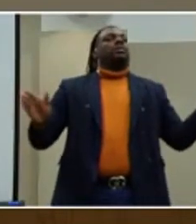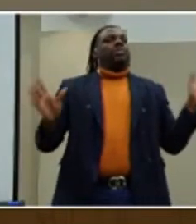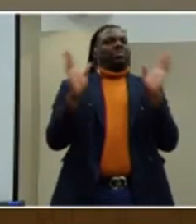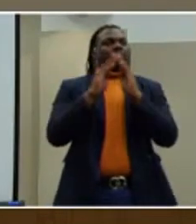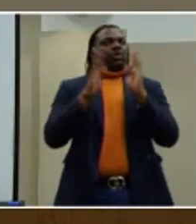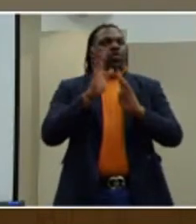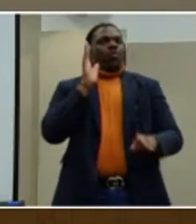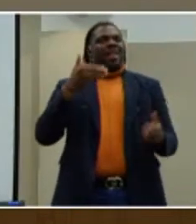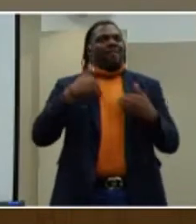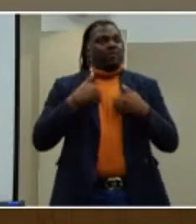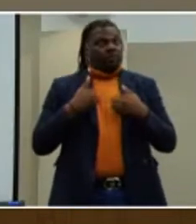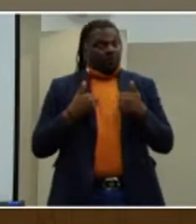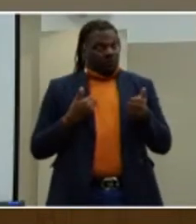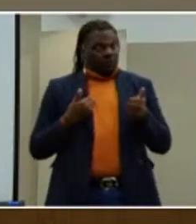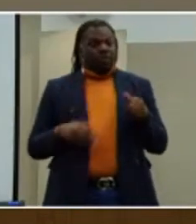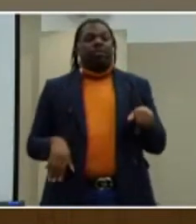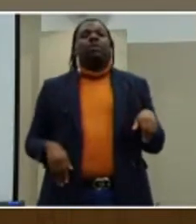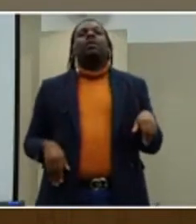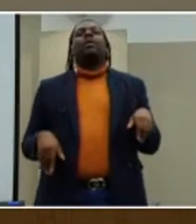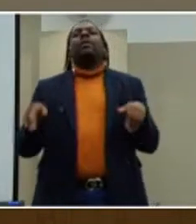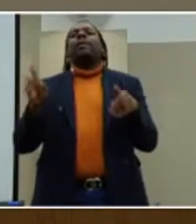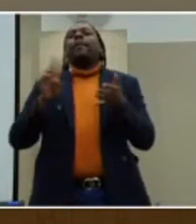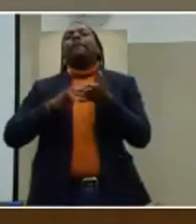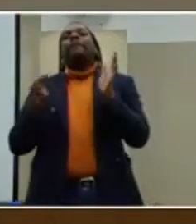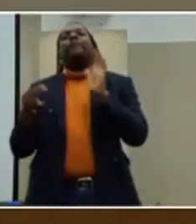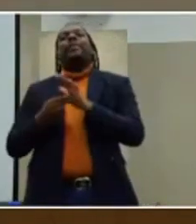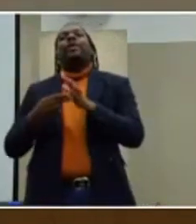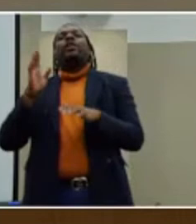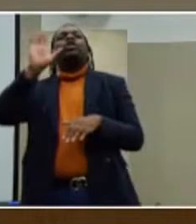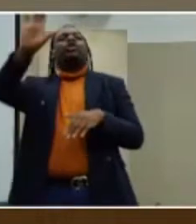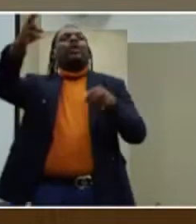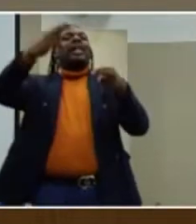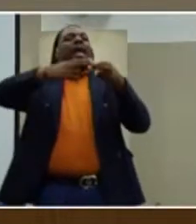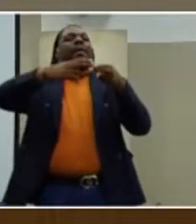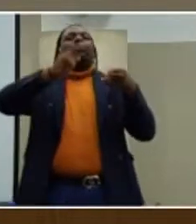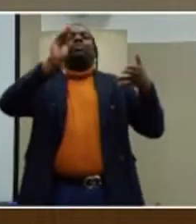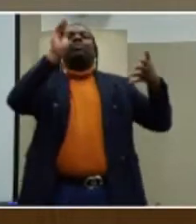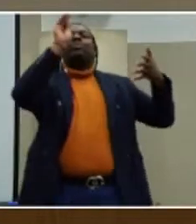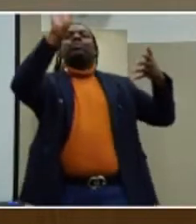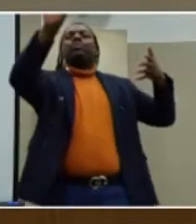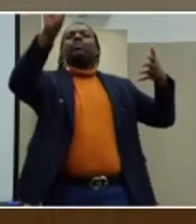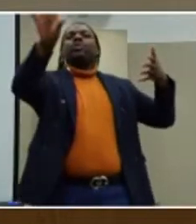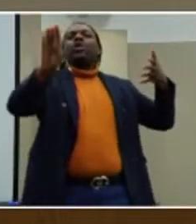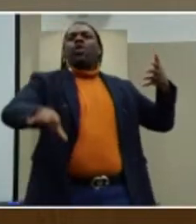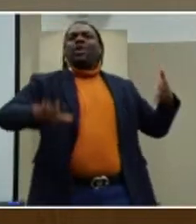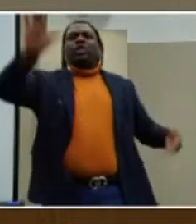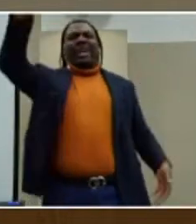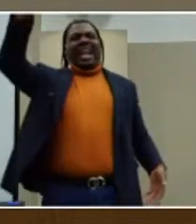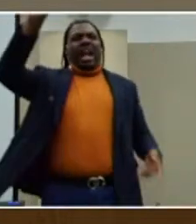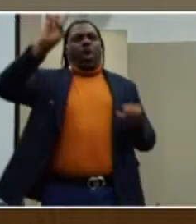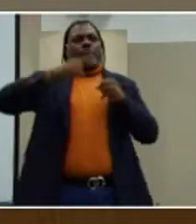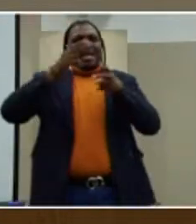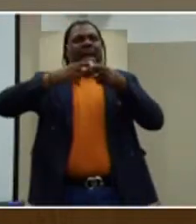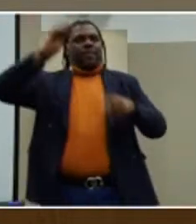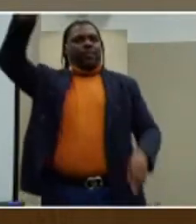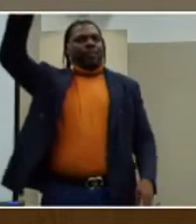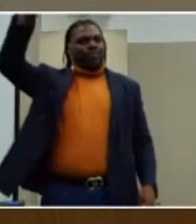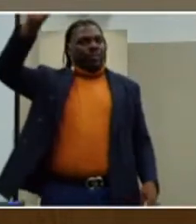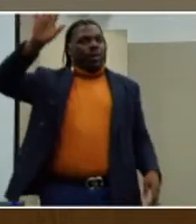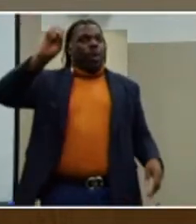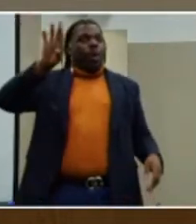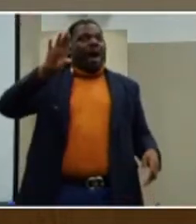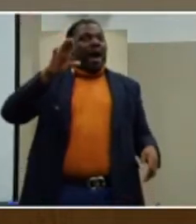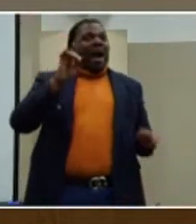meeting. We're going to first, your name will be called. Raise your hand when your name is called, or